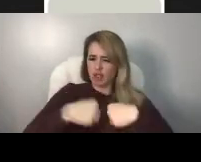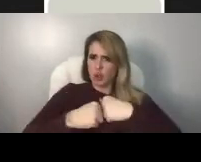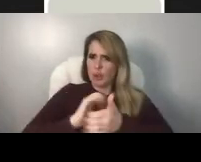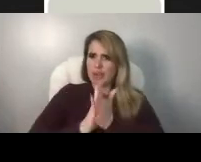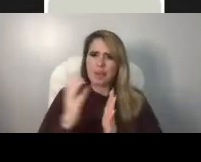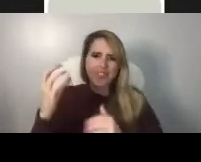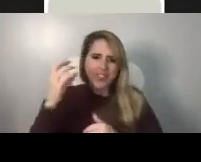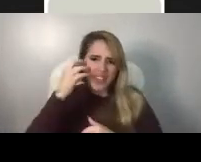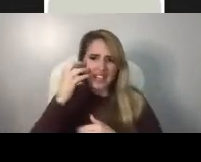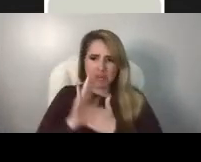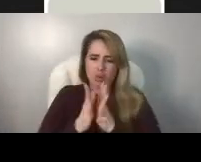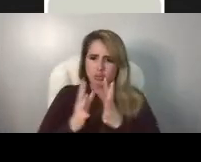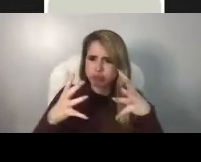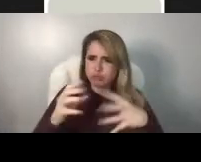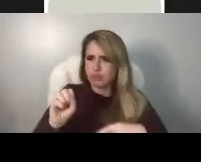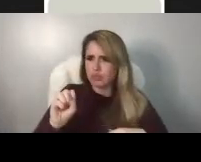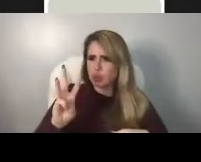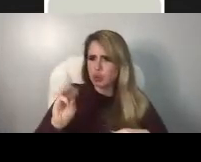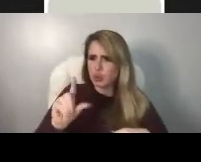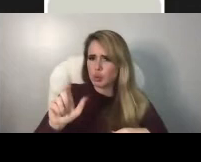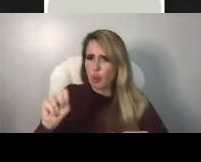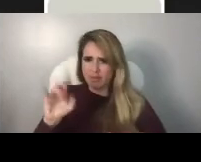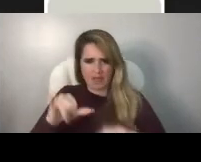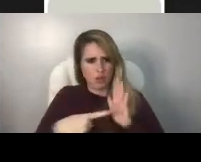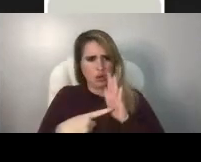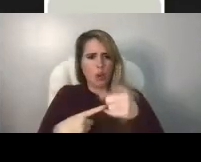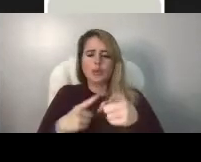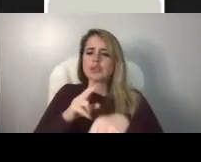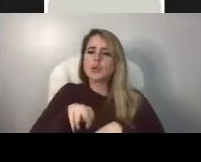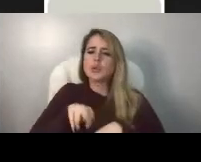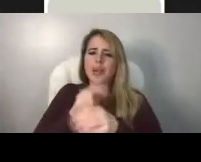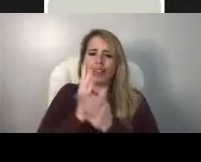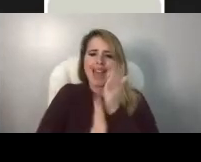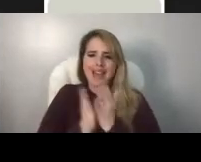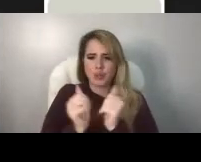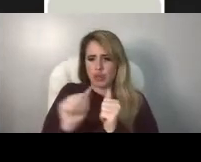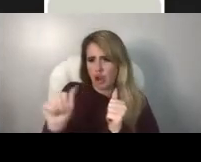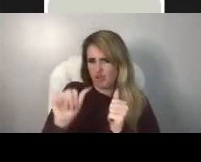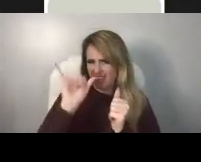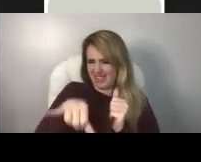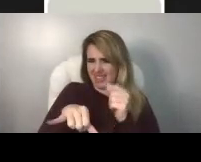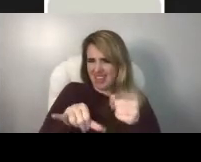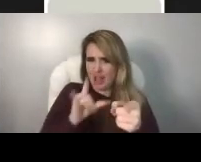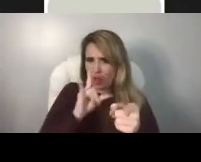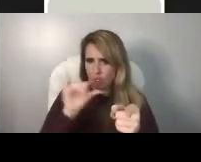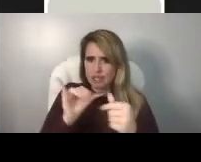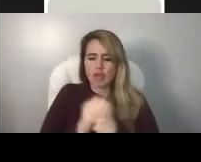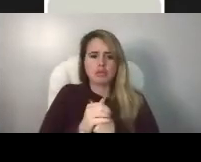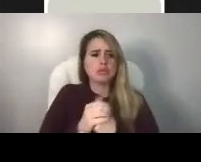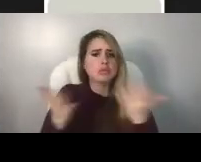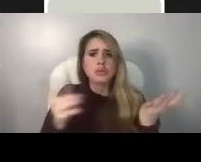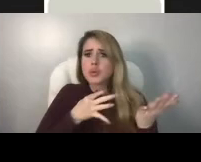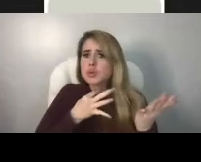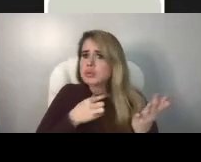swelling. And this is what a typical arthritic hand looks like. So who gets arthritis?